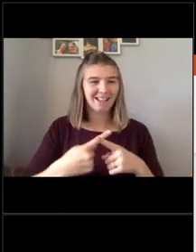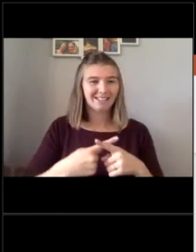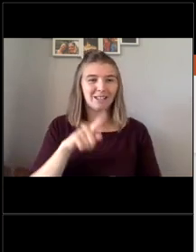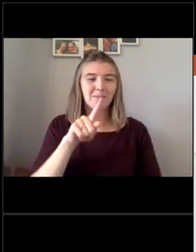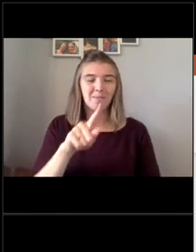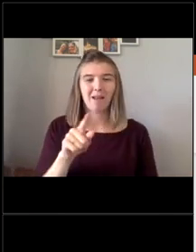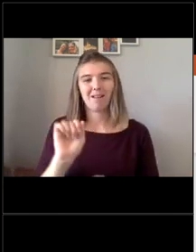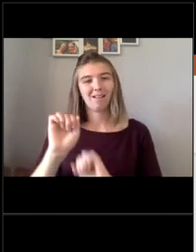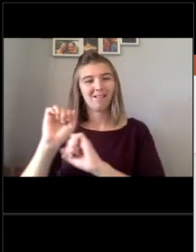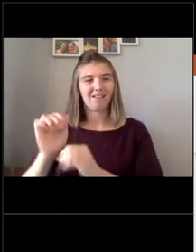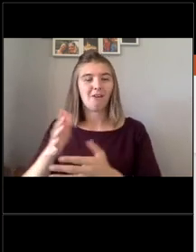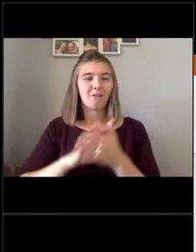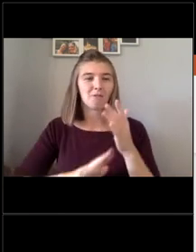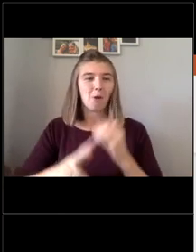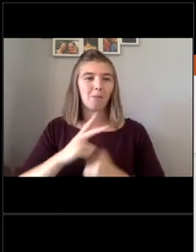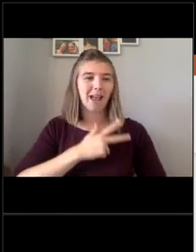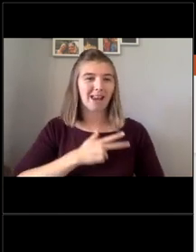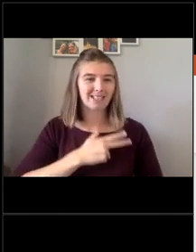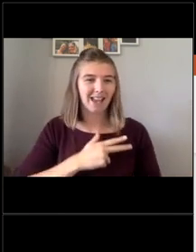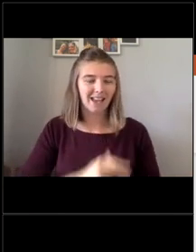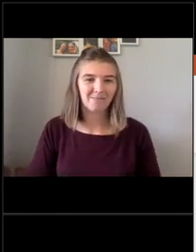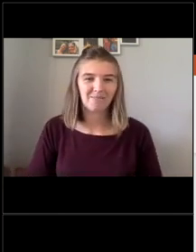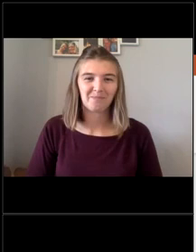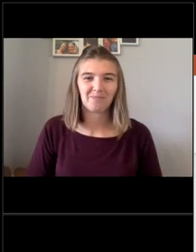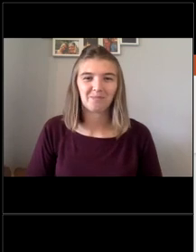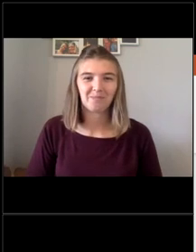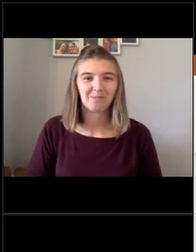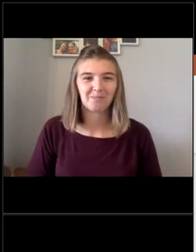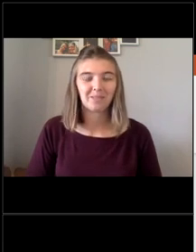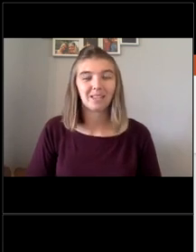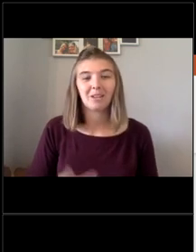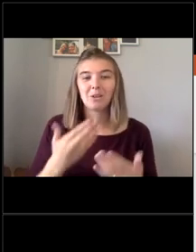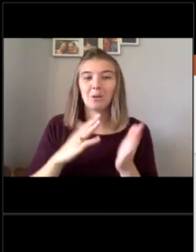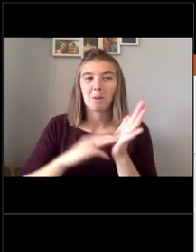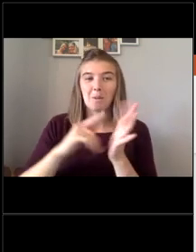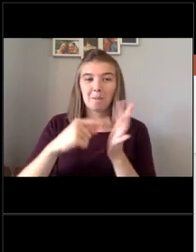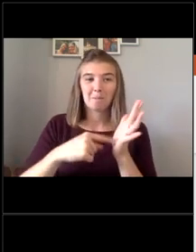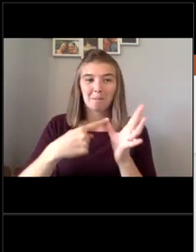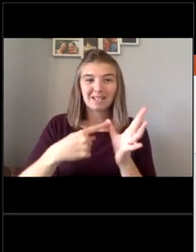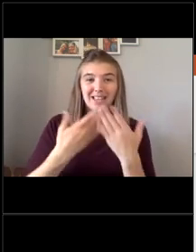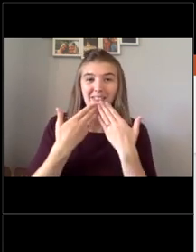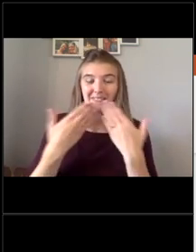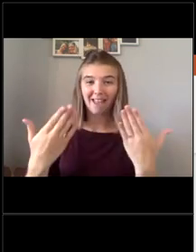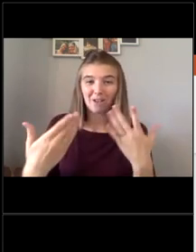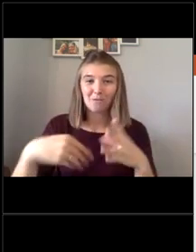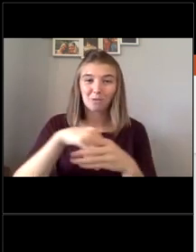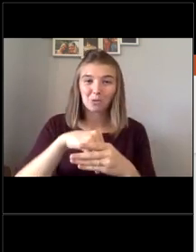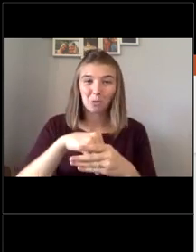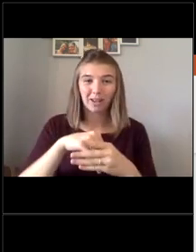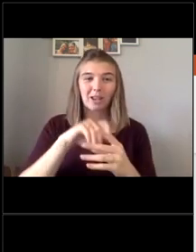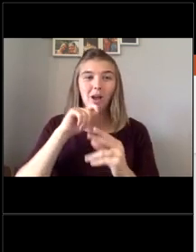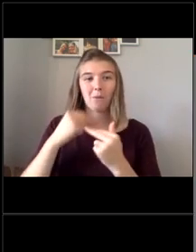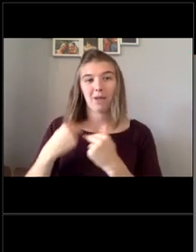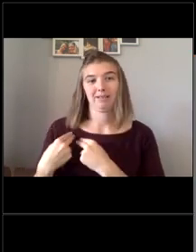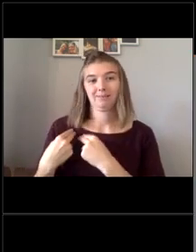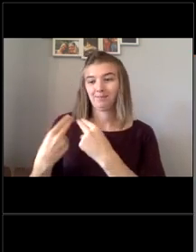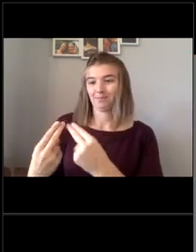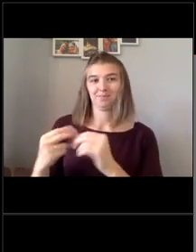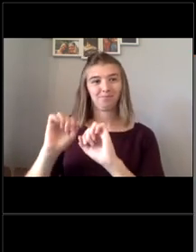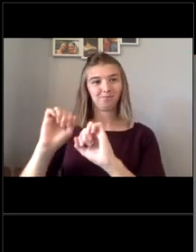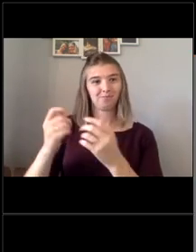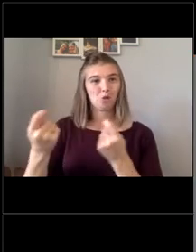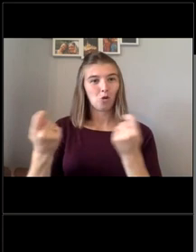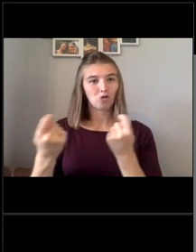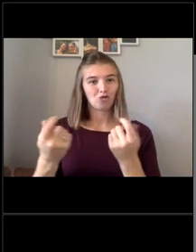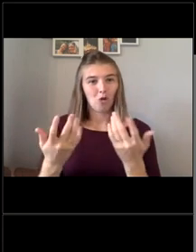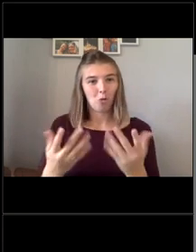it's good to see we have a nice international team with us as well today. Mita, thank you ever so much for joining us. I will hand over control to you now and let you take it away